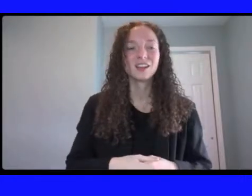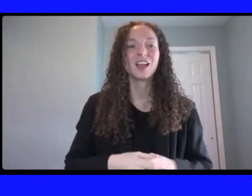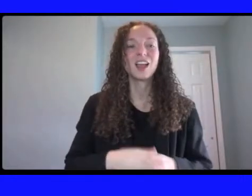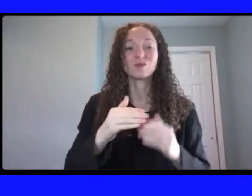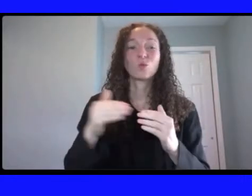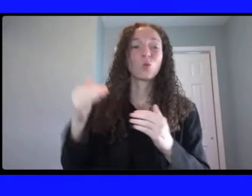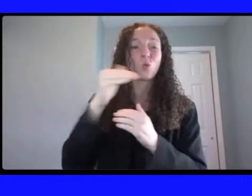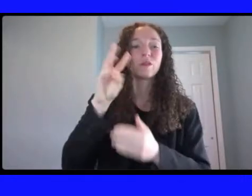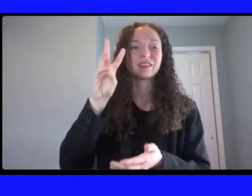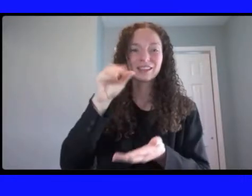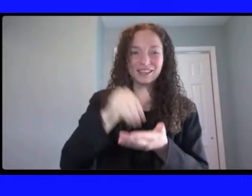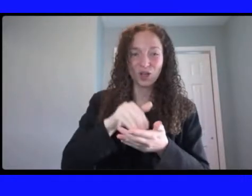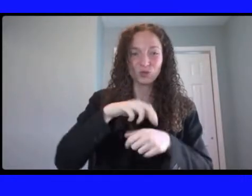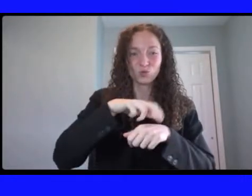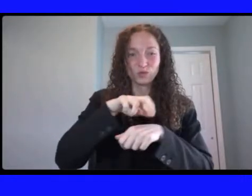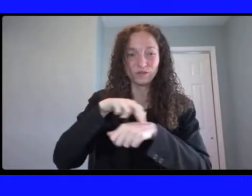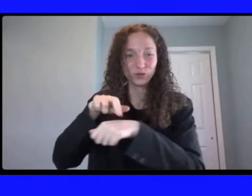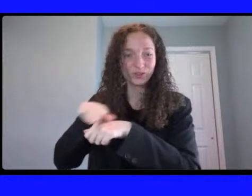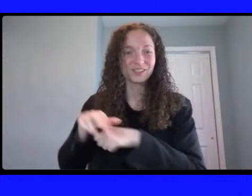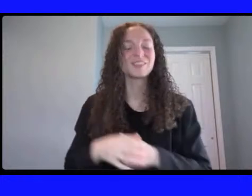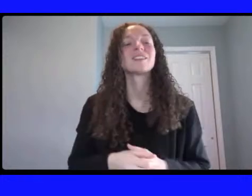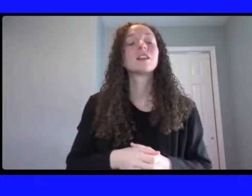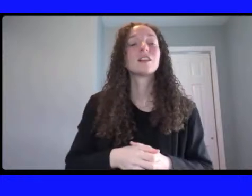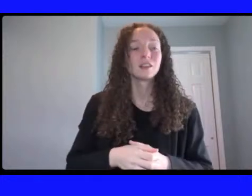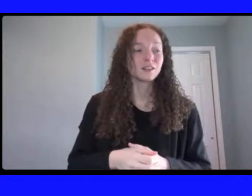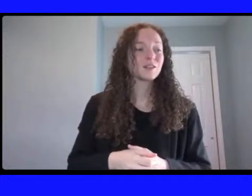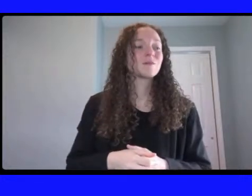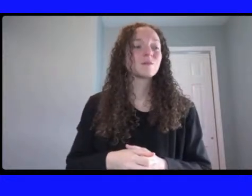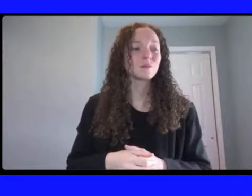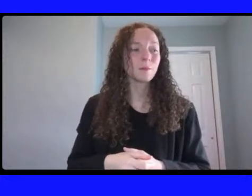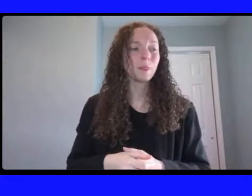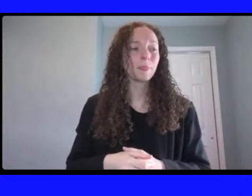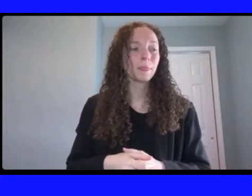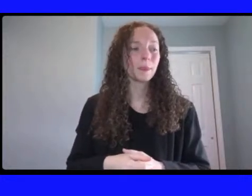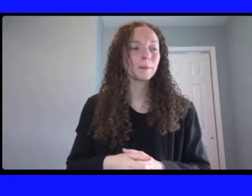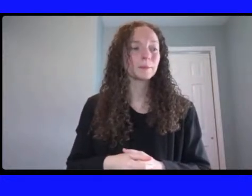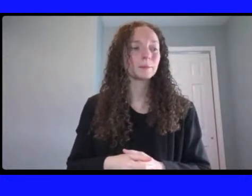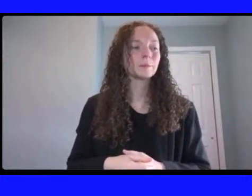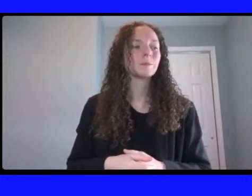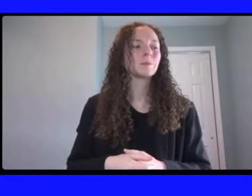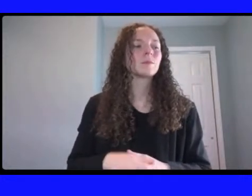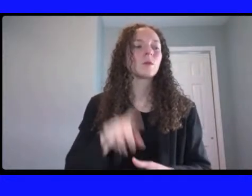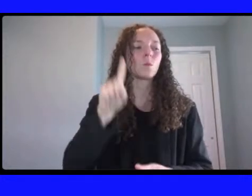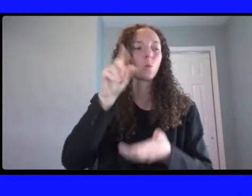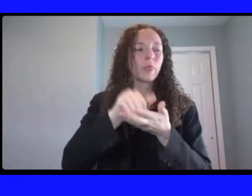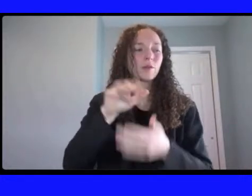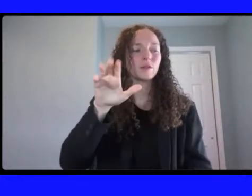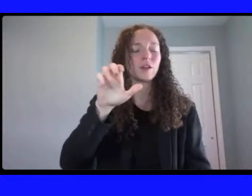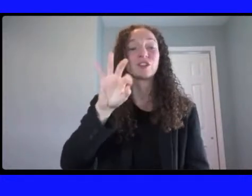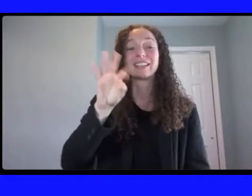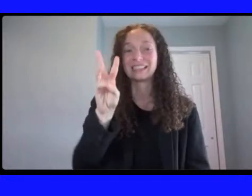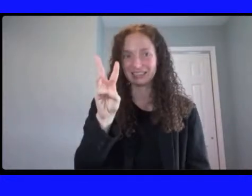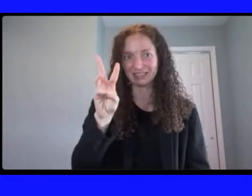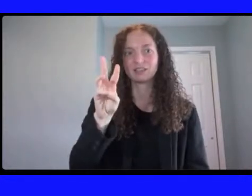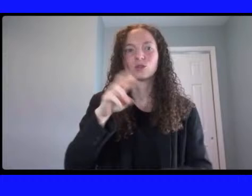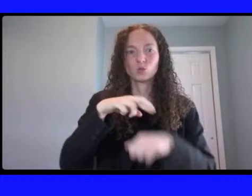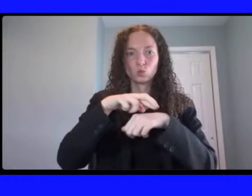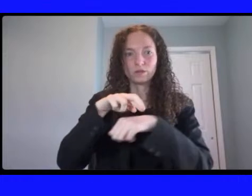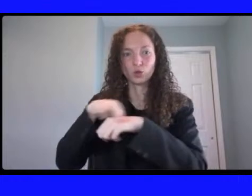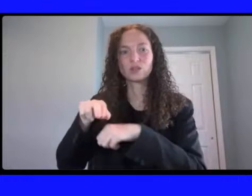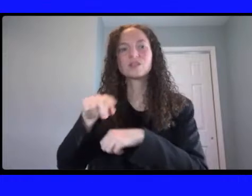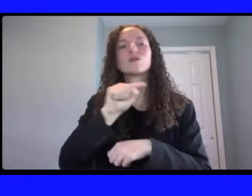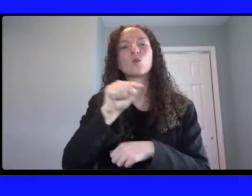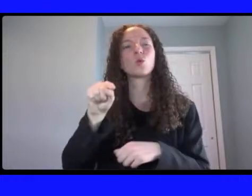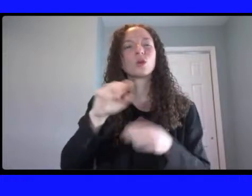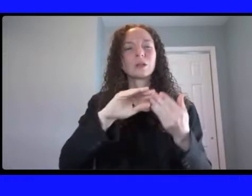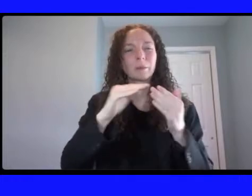And for pregnancy and parenting, we referred about 22% to doula services.